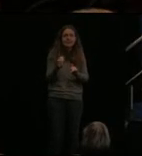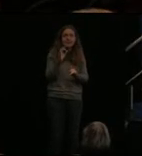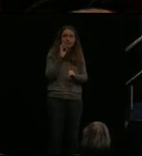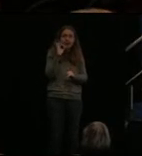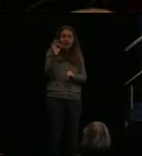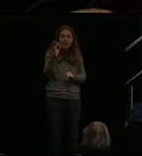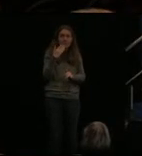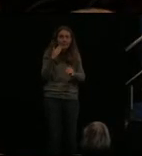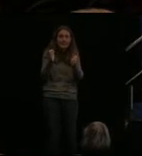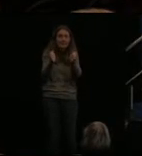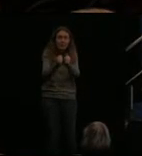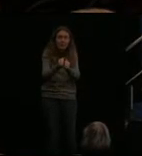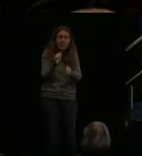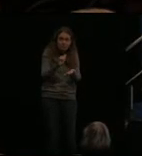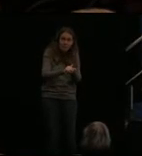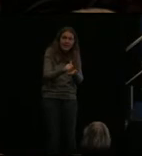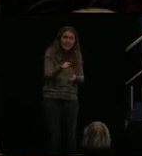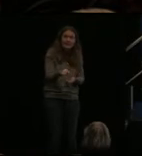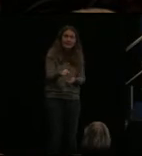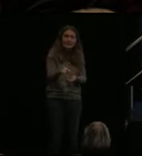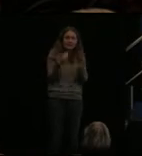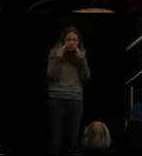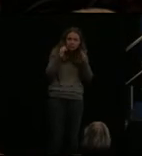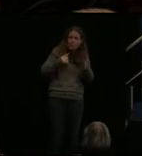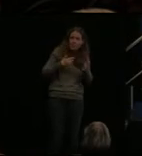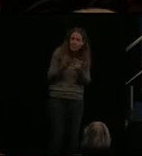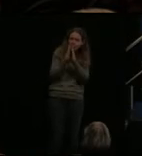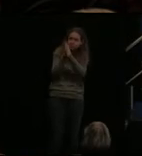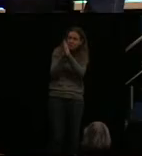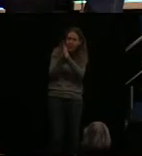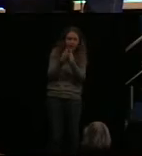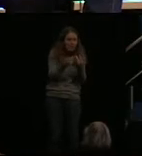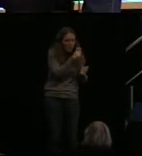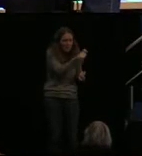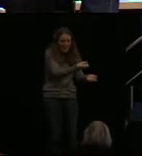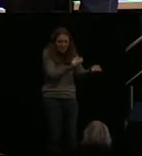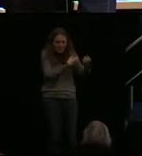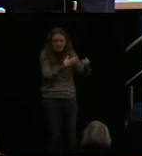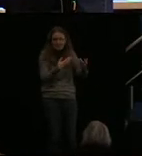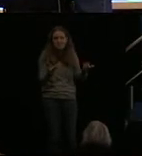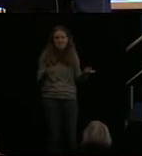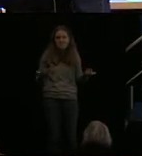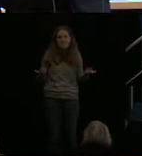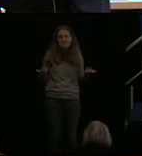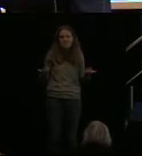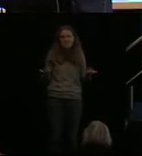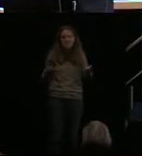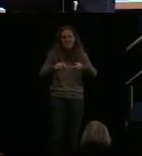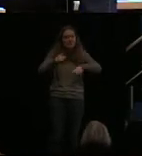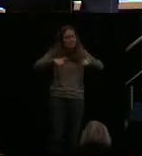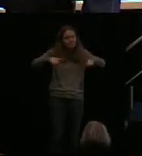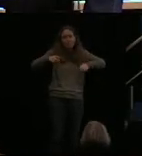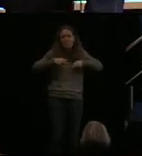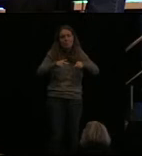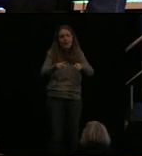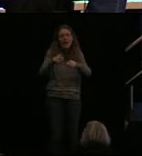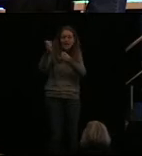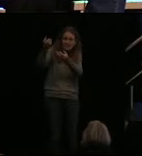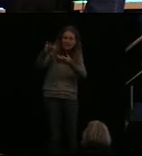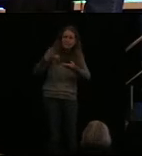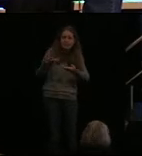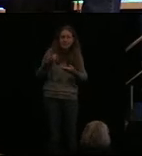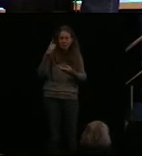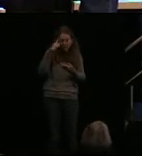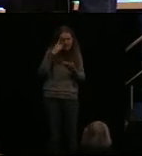please confirm if that's the right thing to do. Please show me through prayer, through someone else, through all kinds of ways. God is